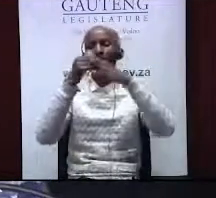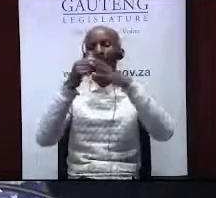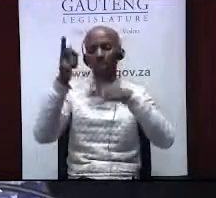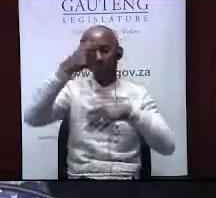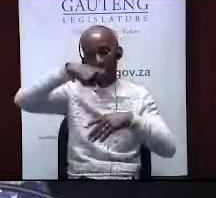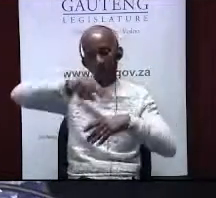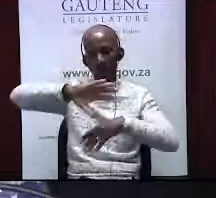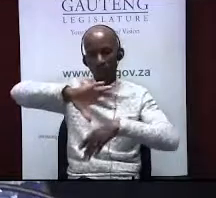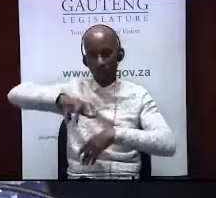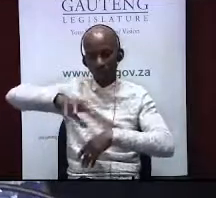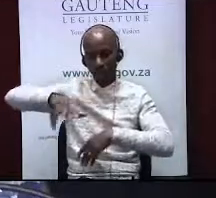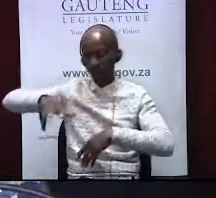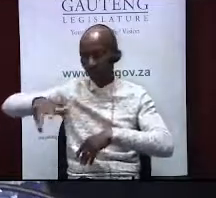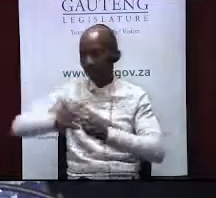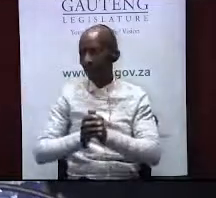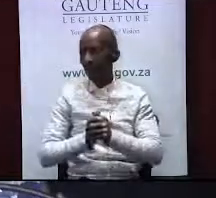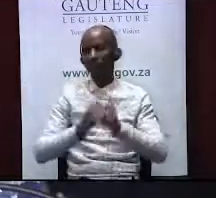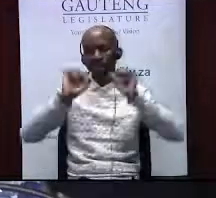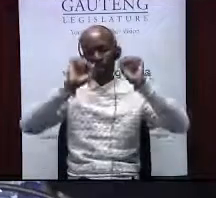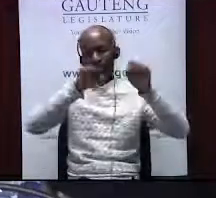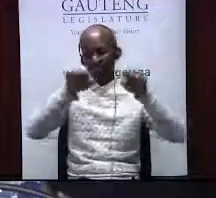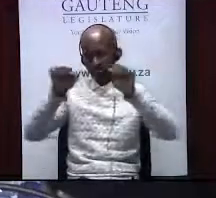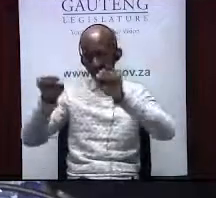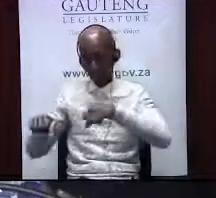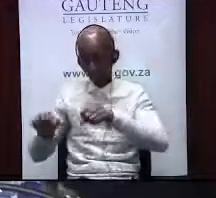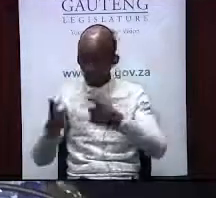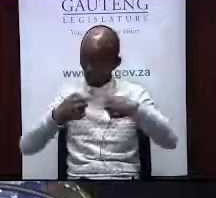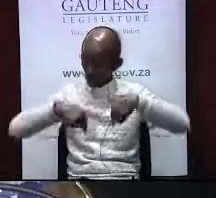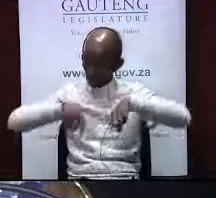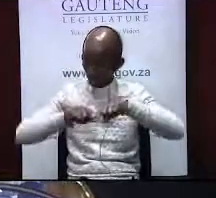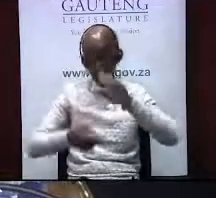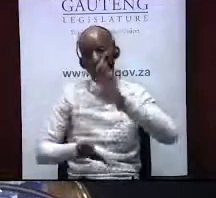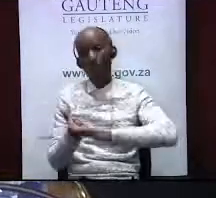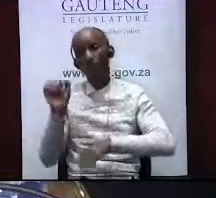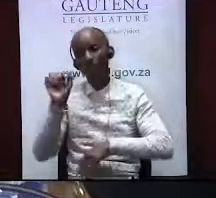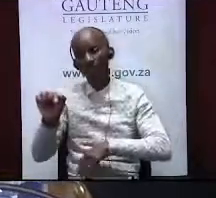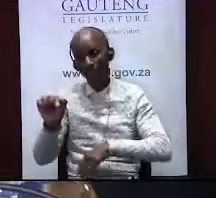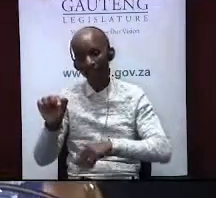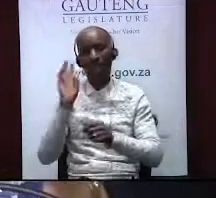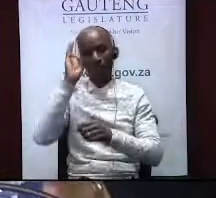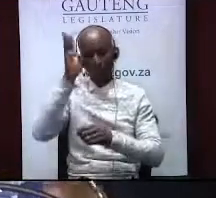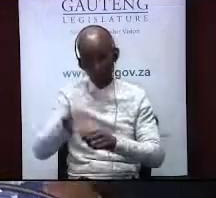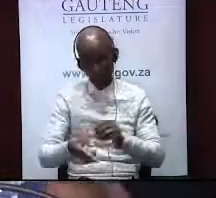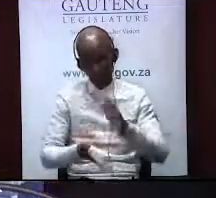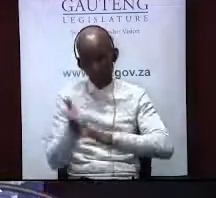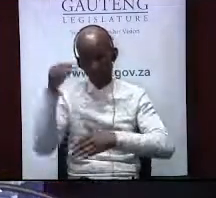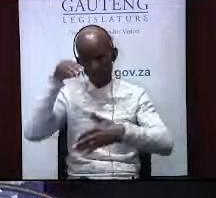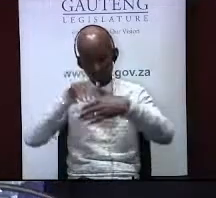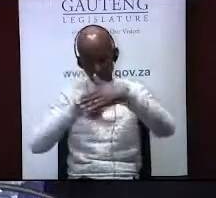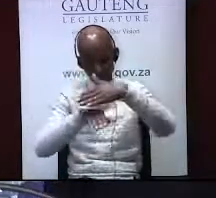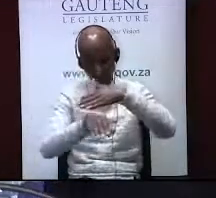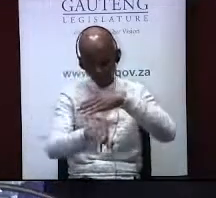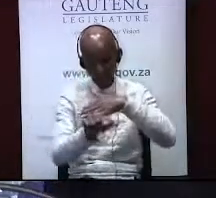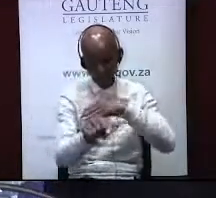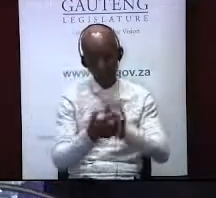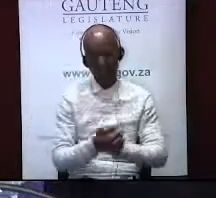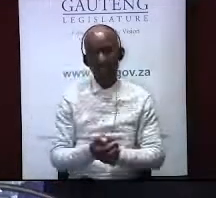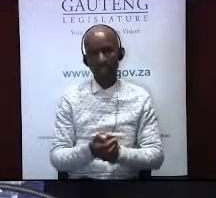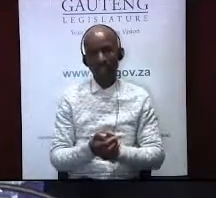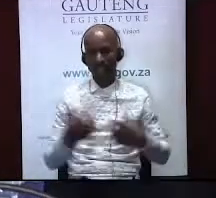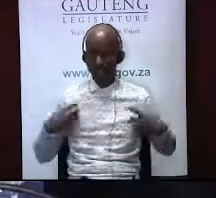every province. Hallelujah. We are going there. We are going down the trenches.